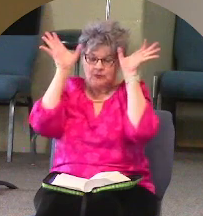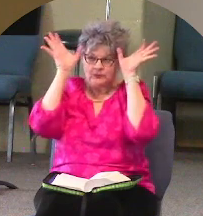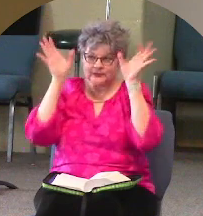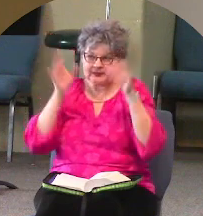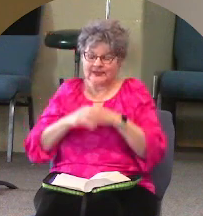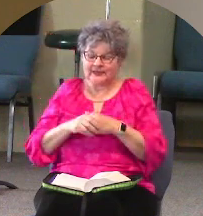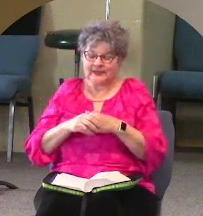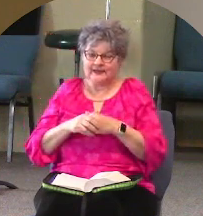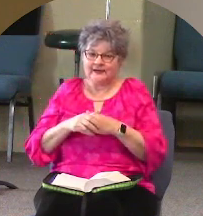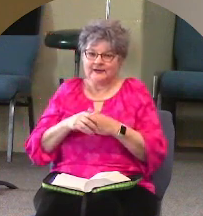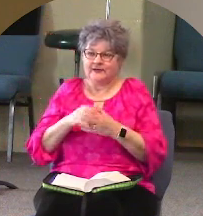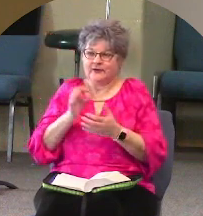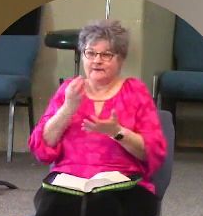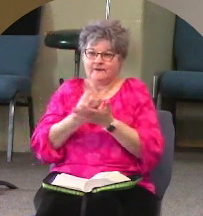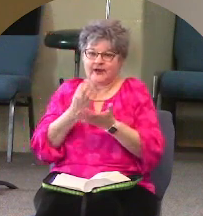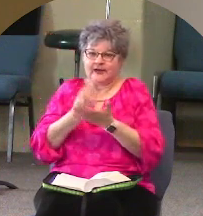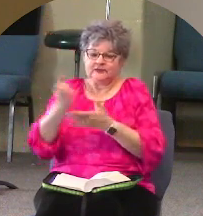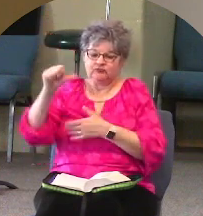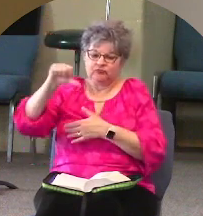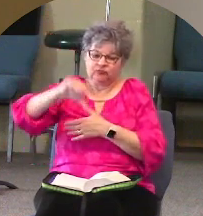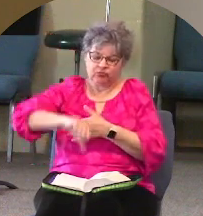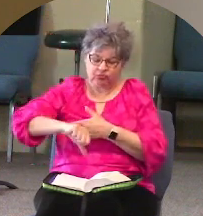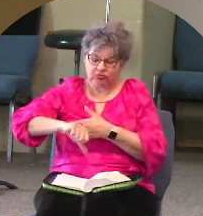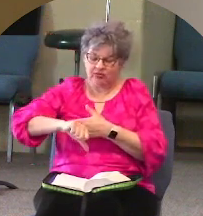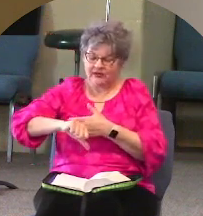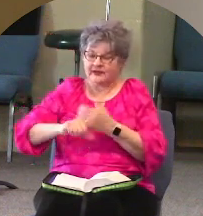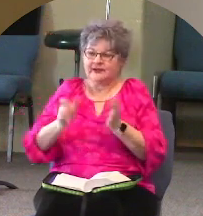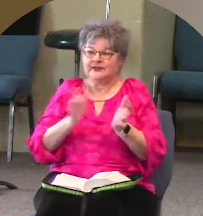Does Jesus stop being Jesus because all those things happen?